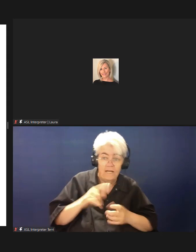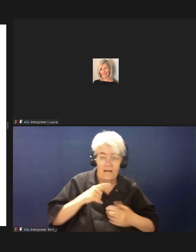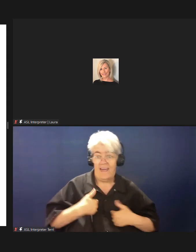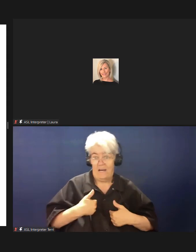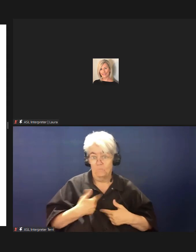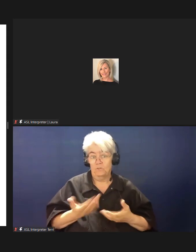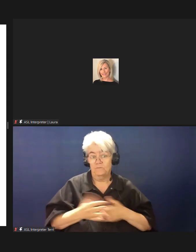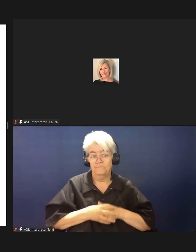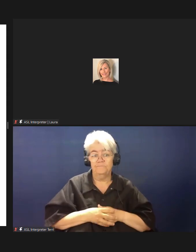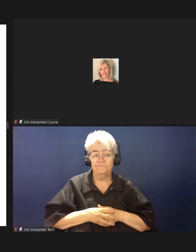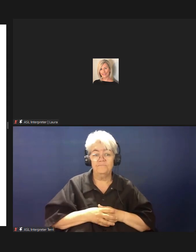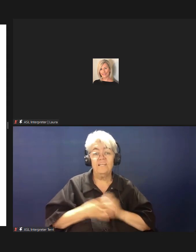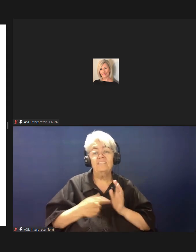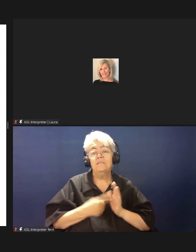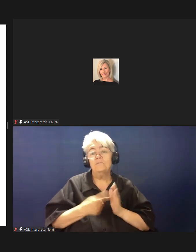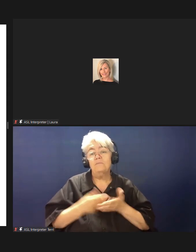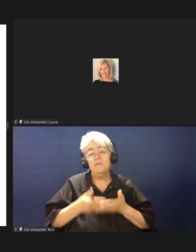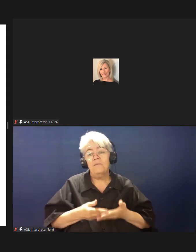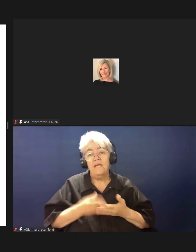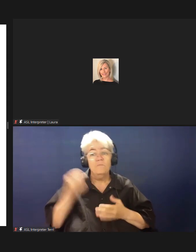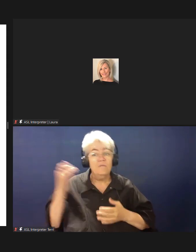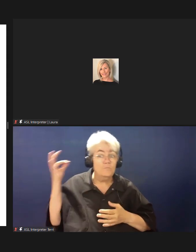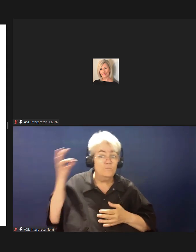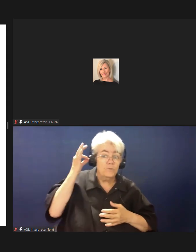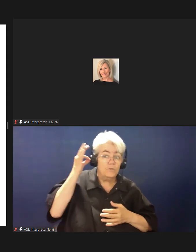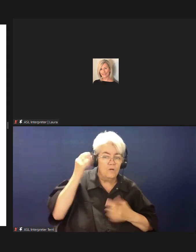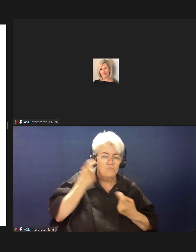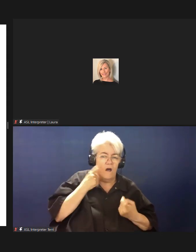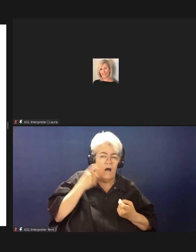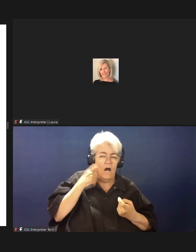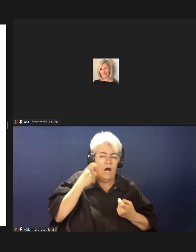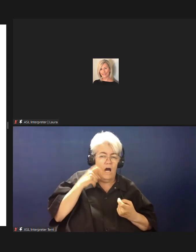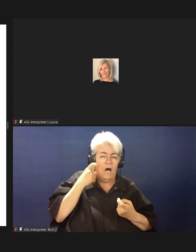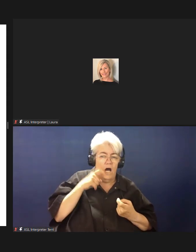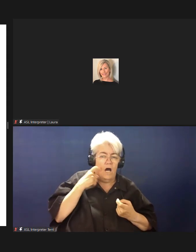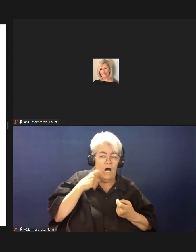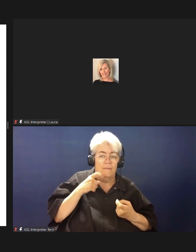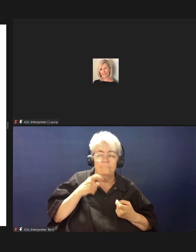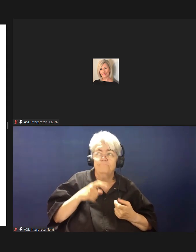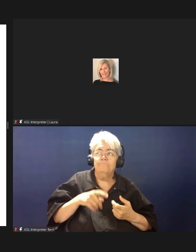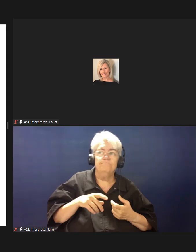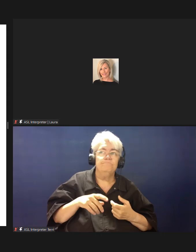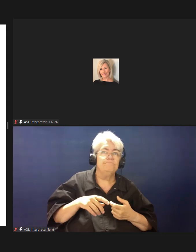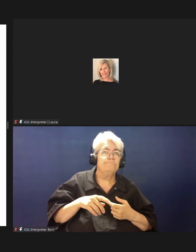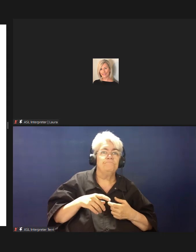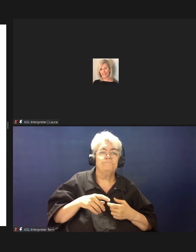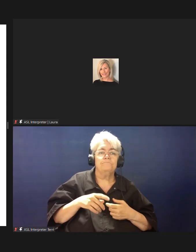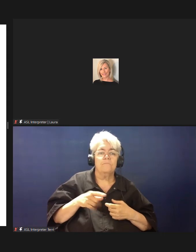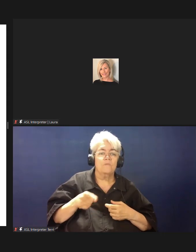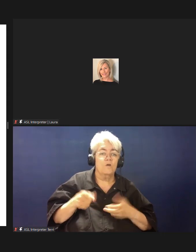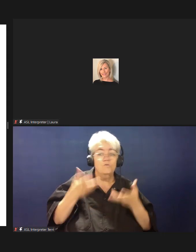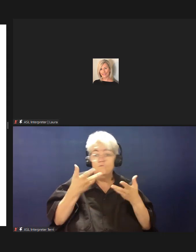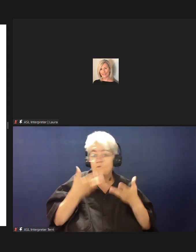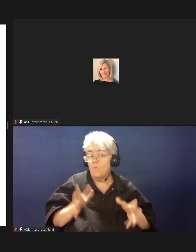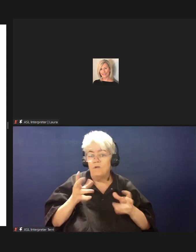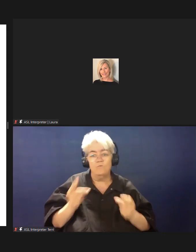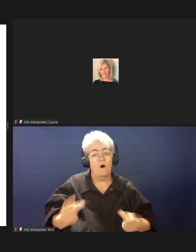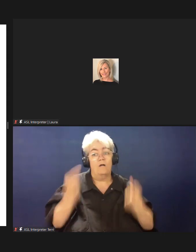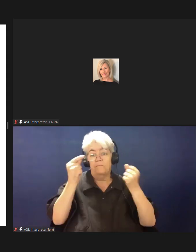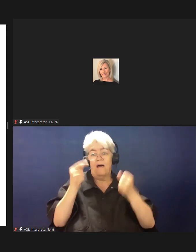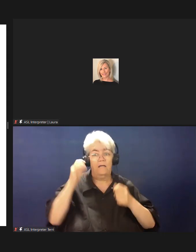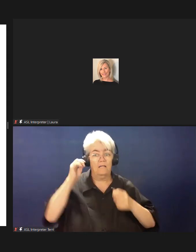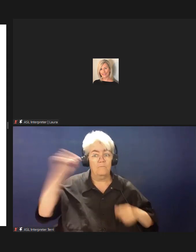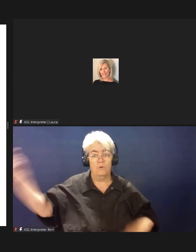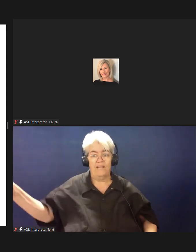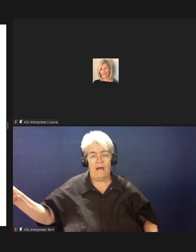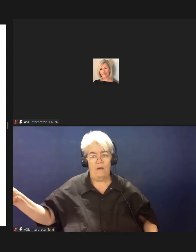Sometimes a young child will cry when the probe is inserted. And you don't want to necessarily automatically remove